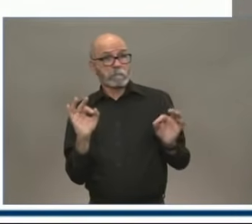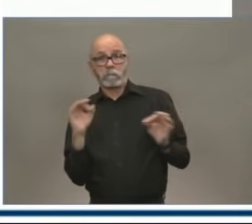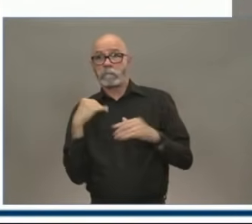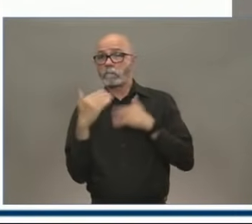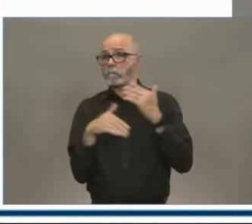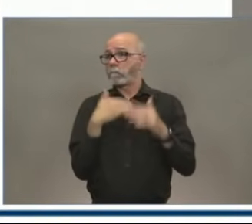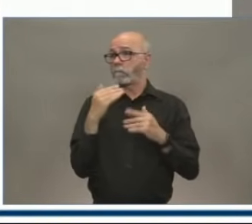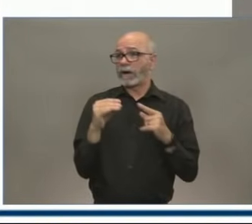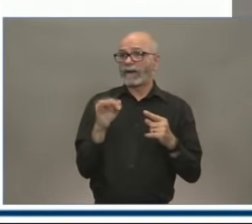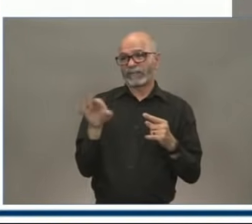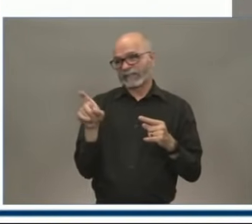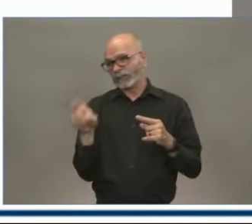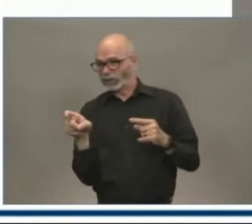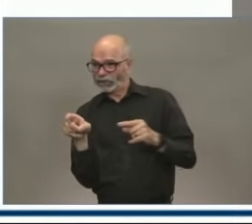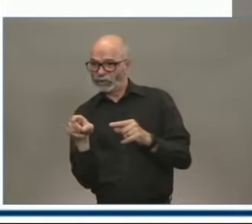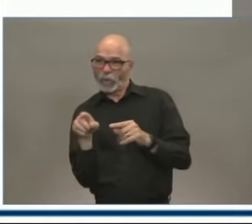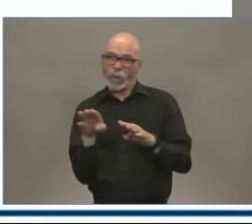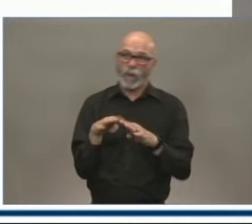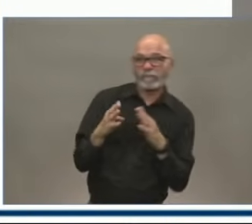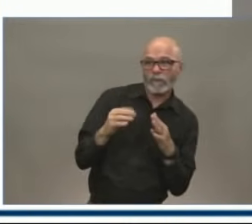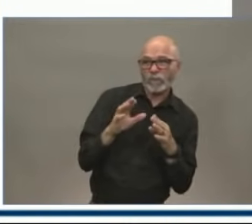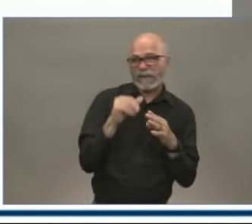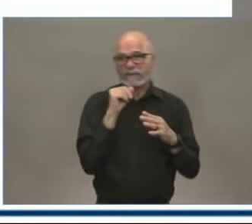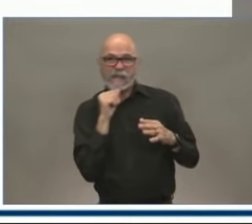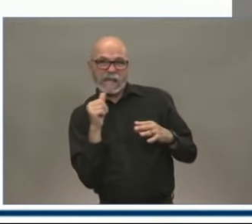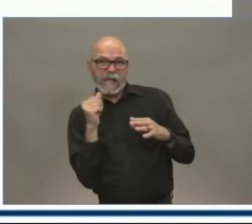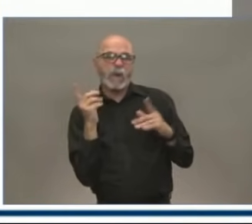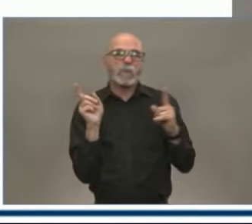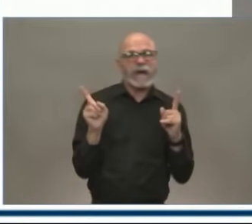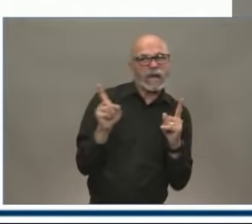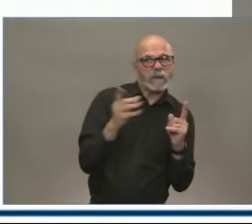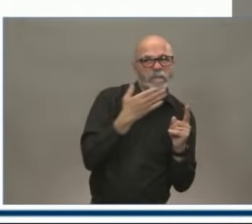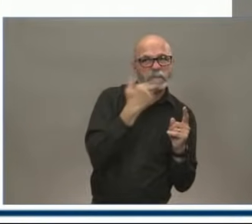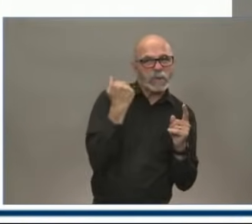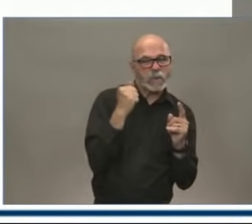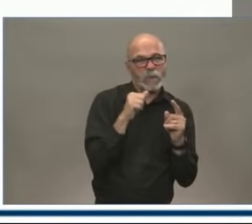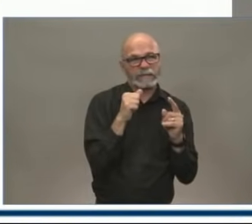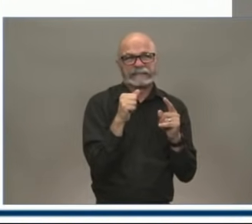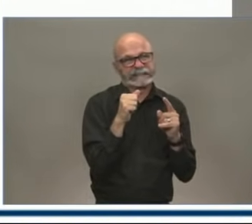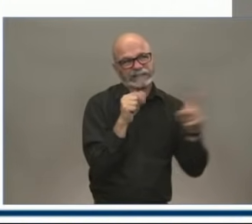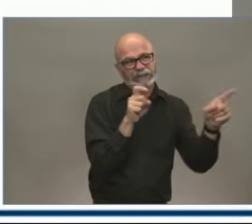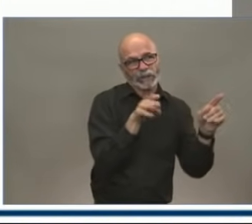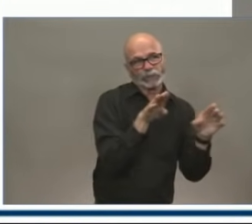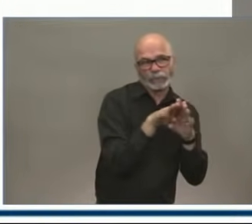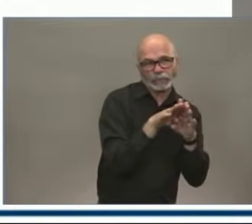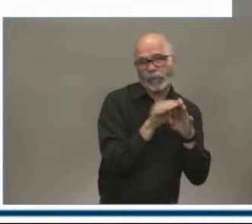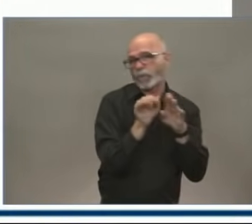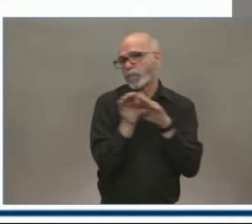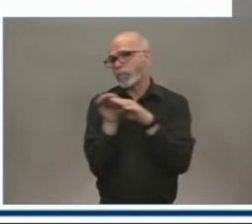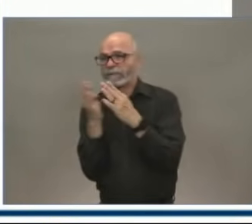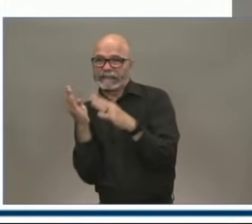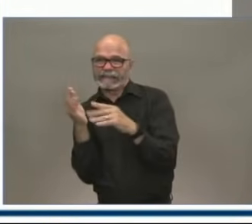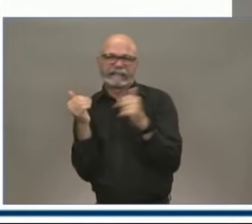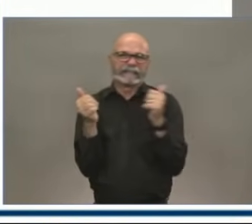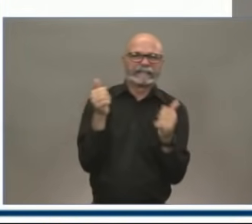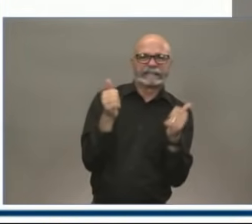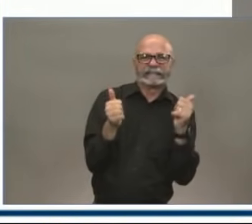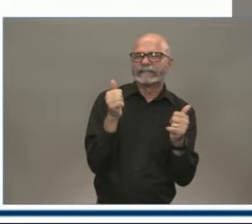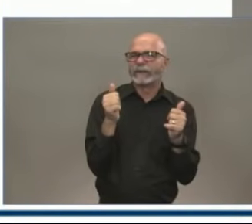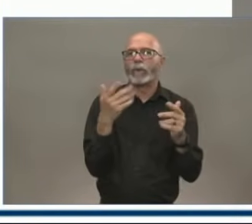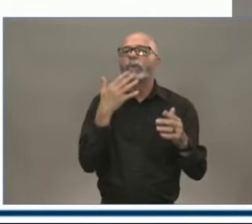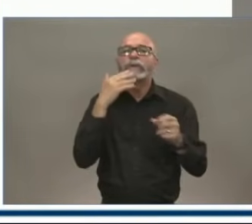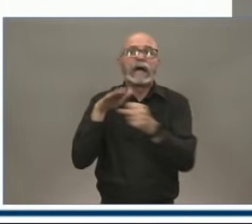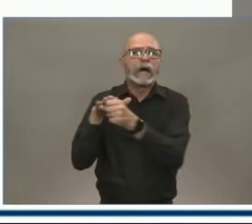we need to extend them? If so, is it a time frame we need to extend them? Do we need to extend them geographically?